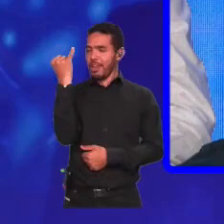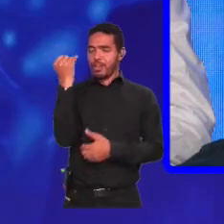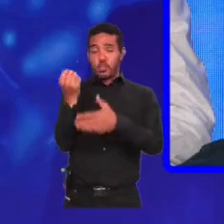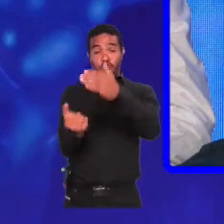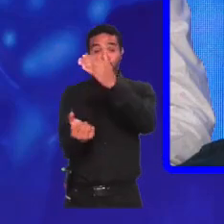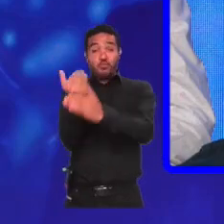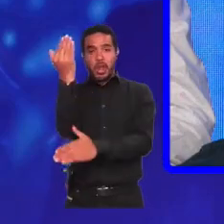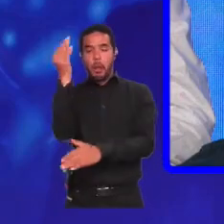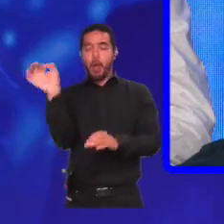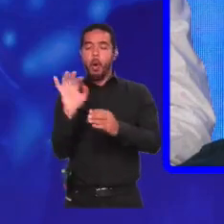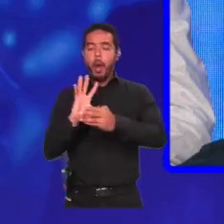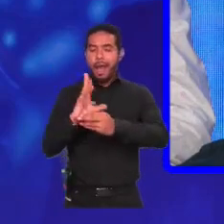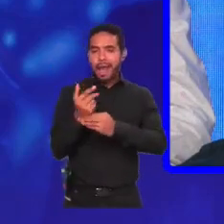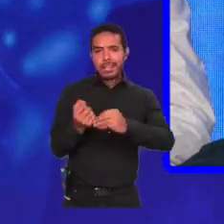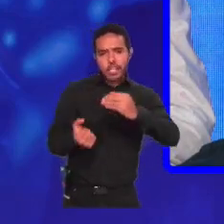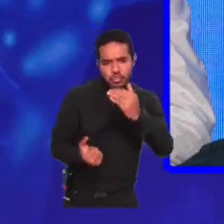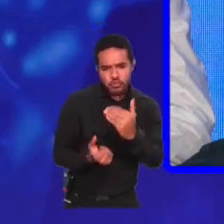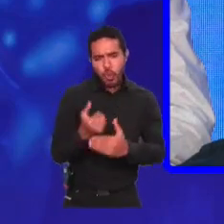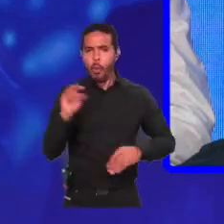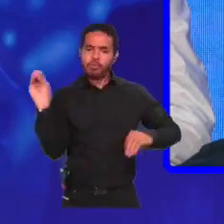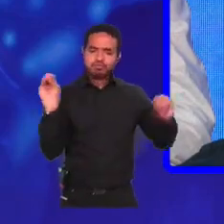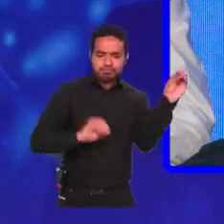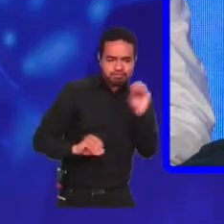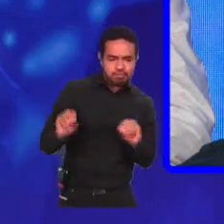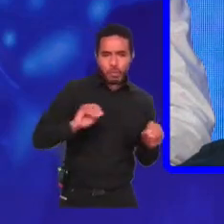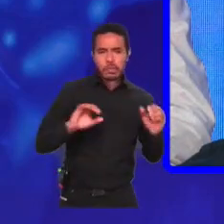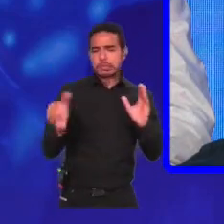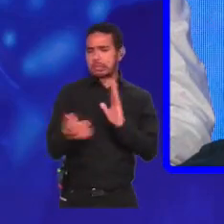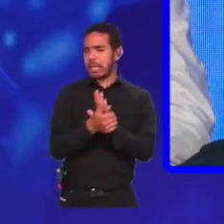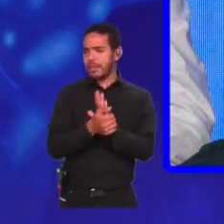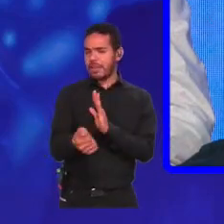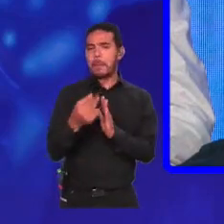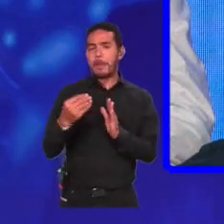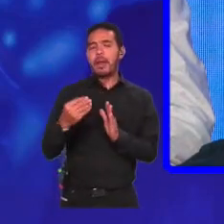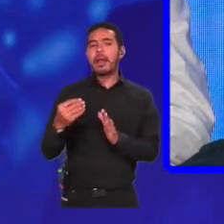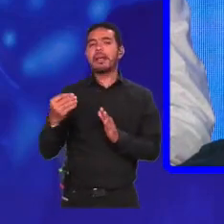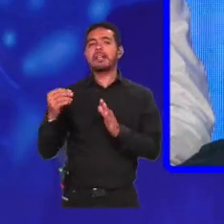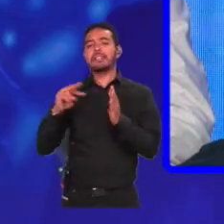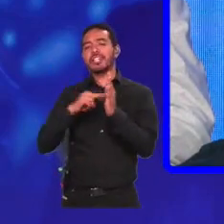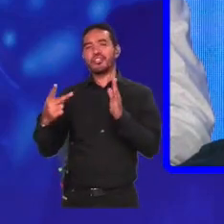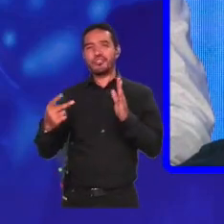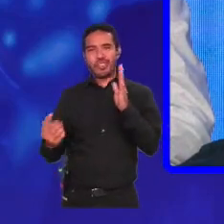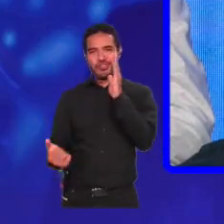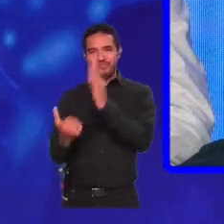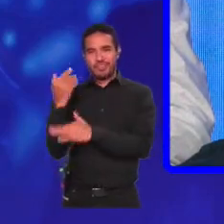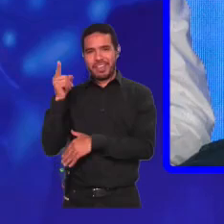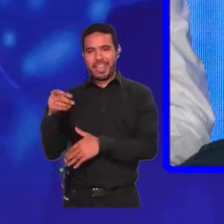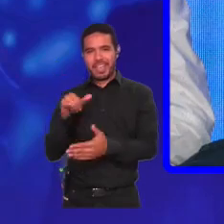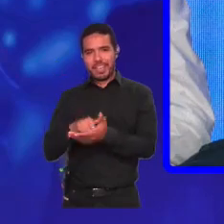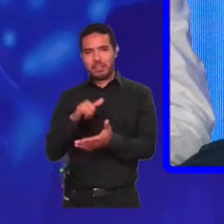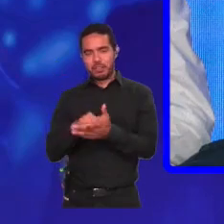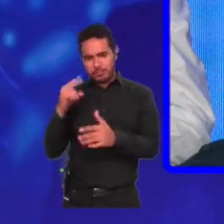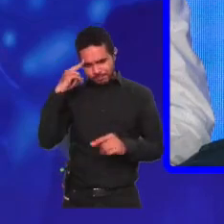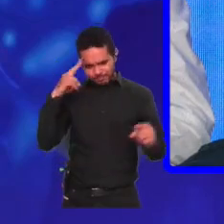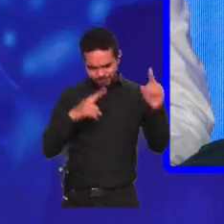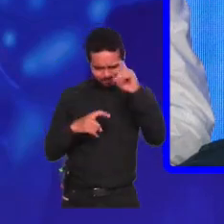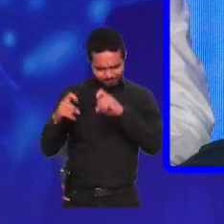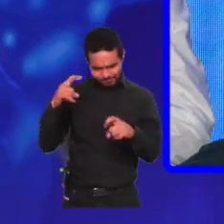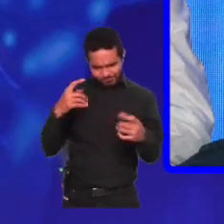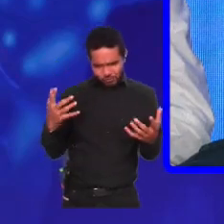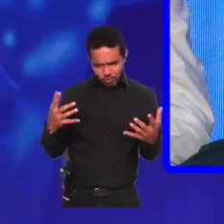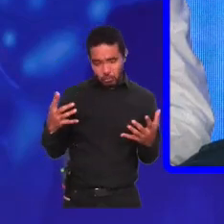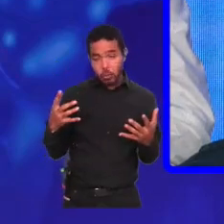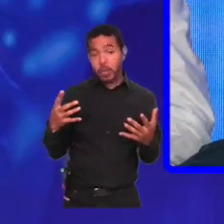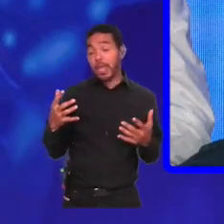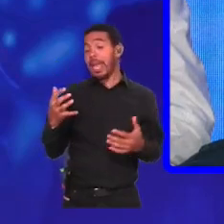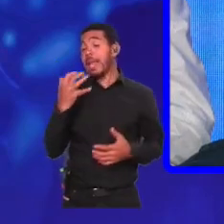styles, ability to do what the emerging technology is. We are on the lookout for that. If you are somebody who's looking